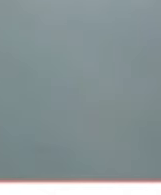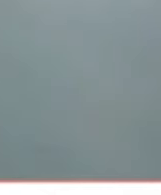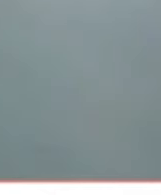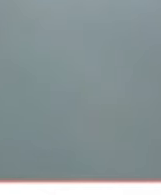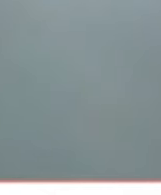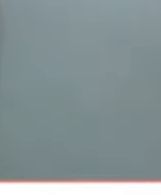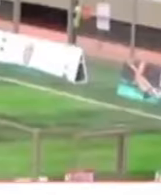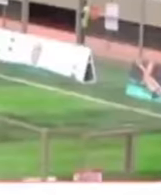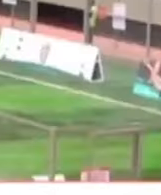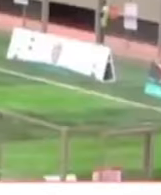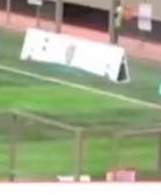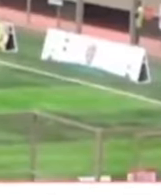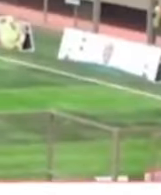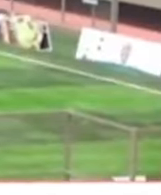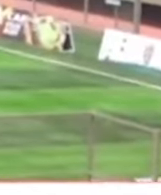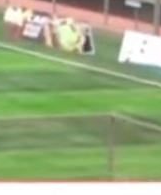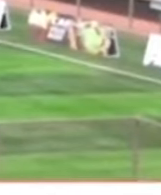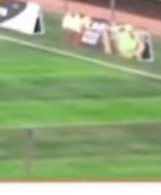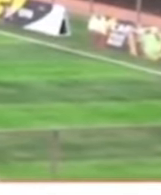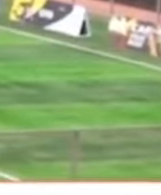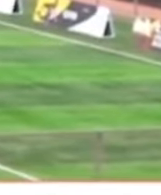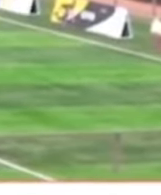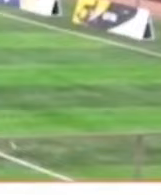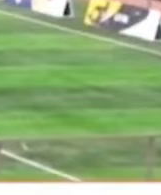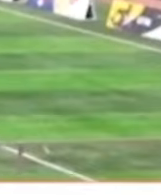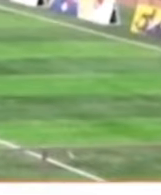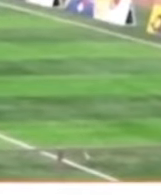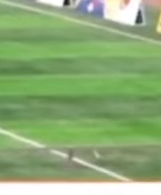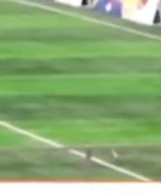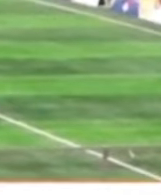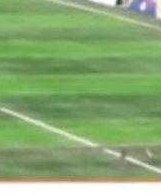nabo basobola tebenyooma.